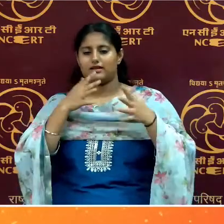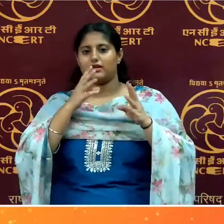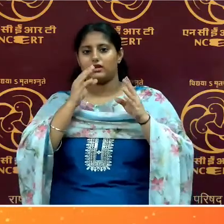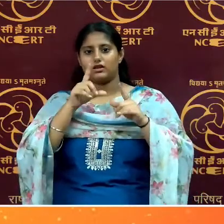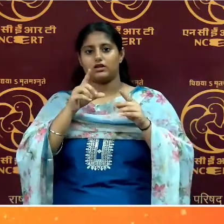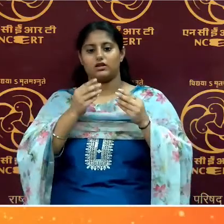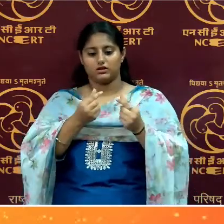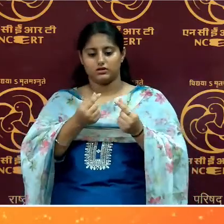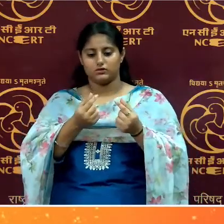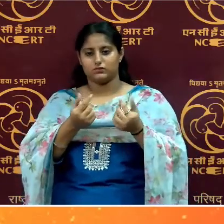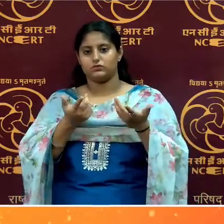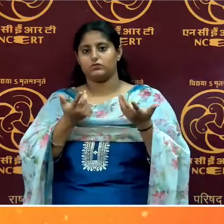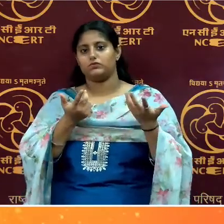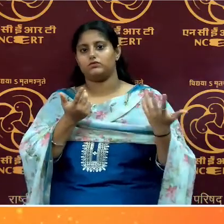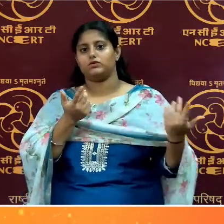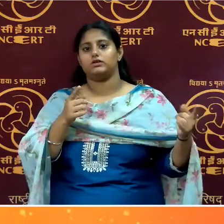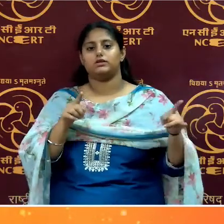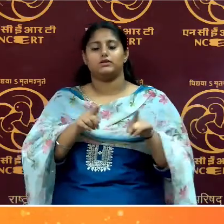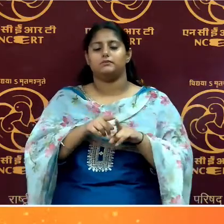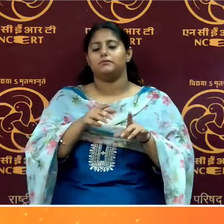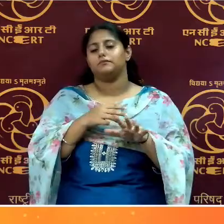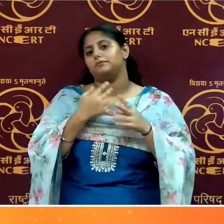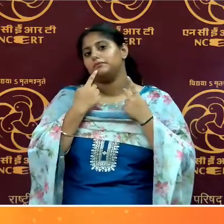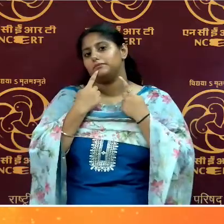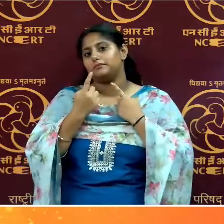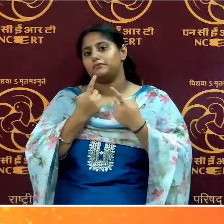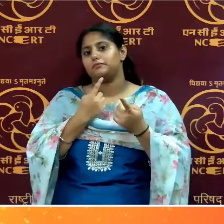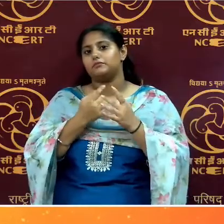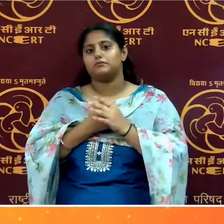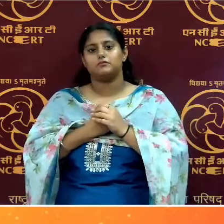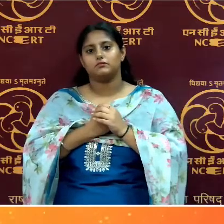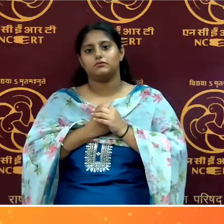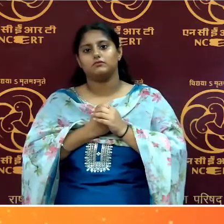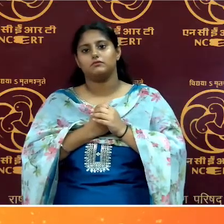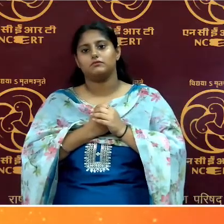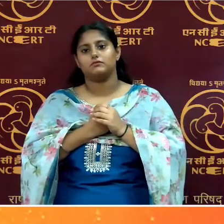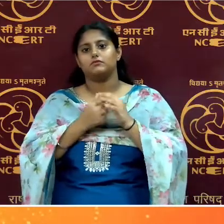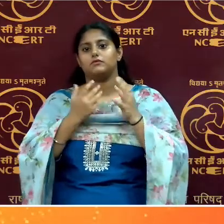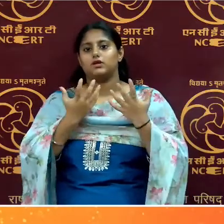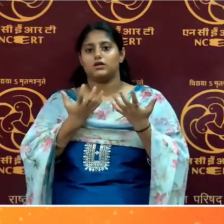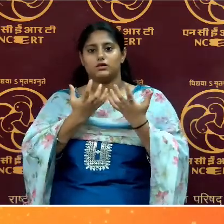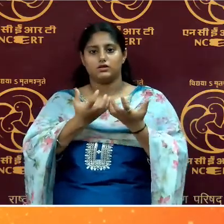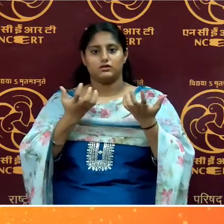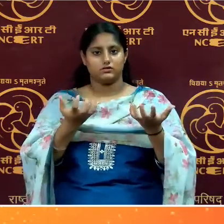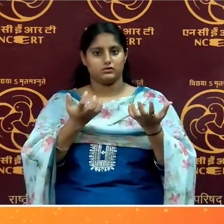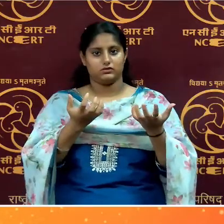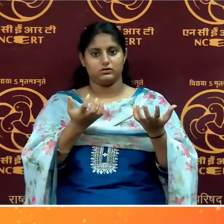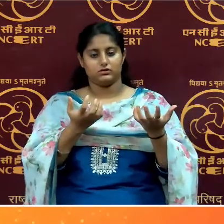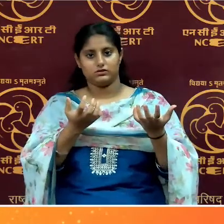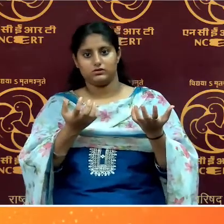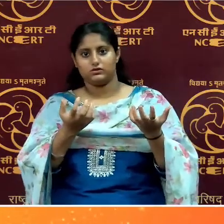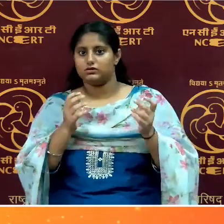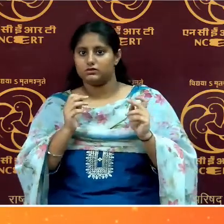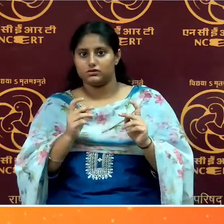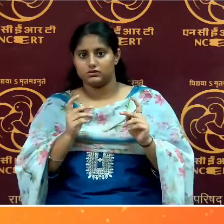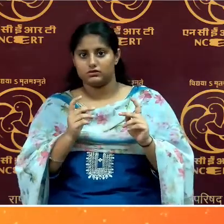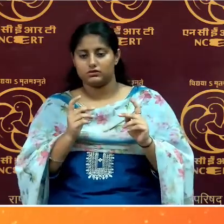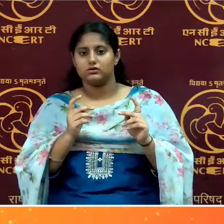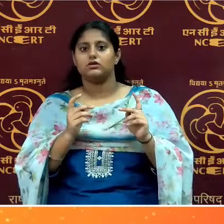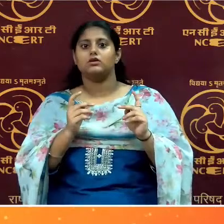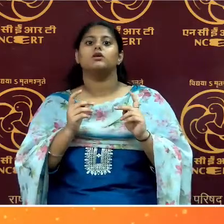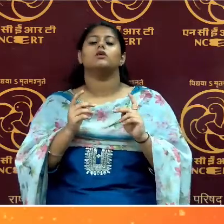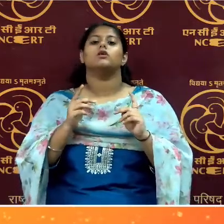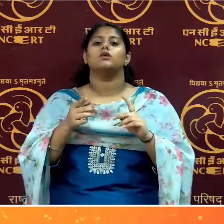So generally we talk of fluids. Yes. Okay. On an object immersed in it. Okay. Fine.